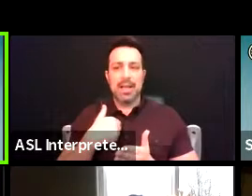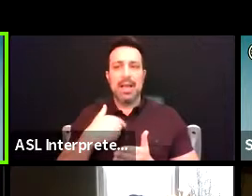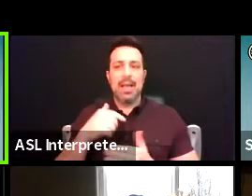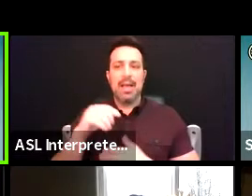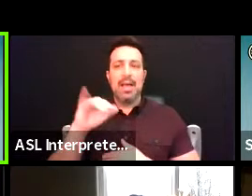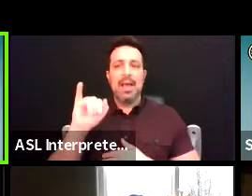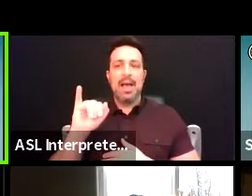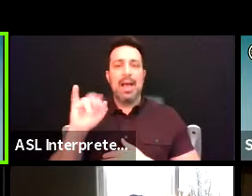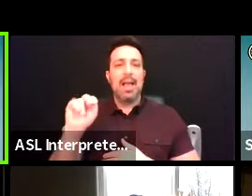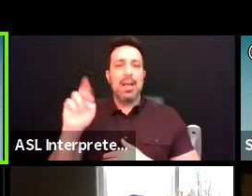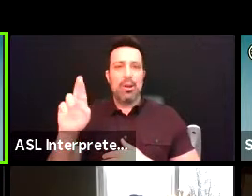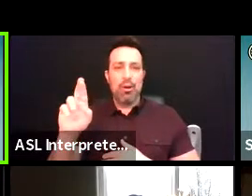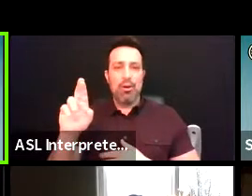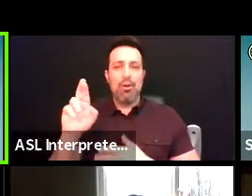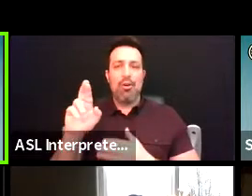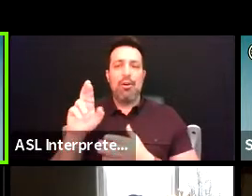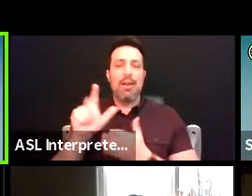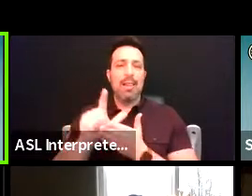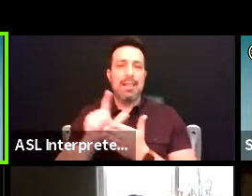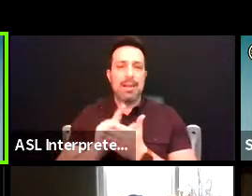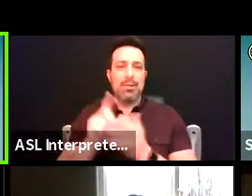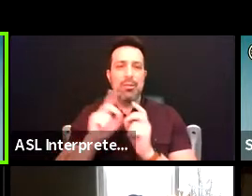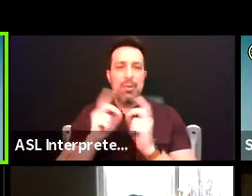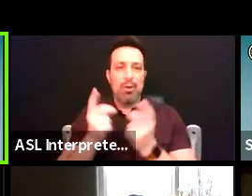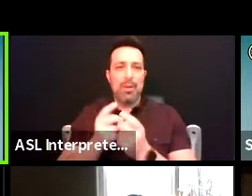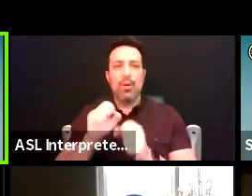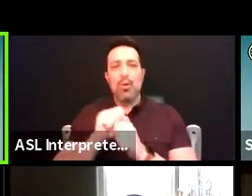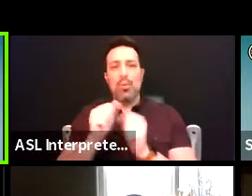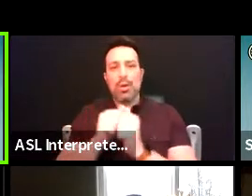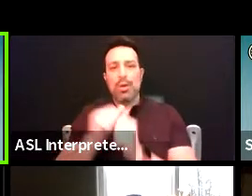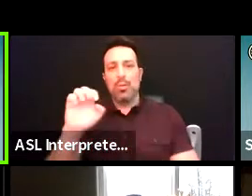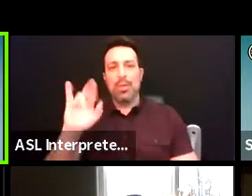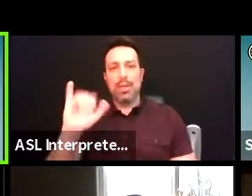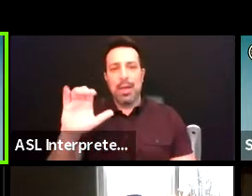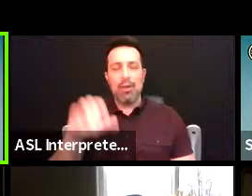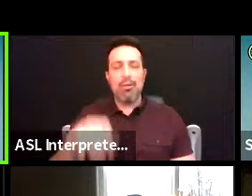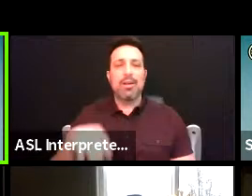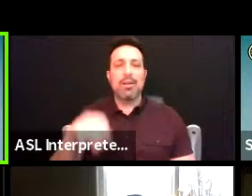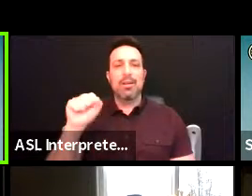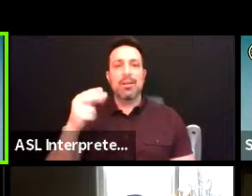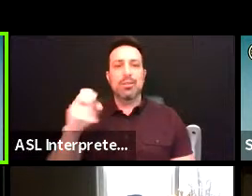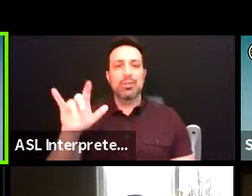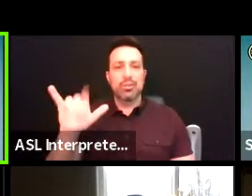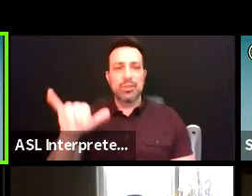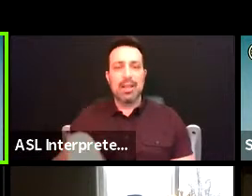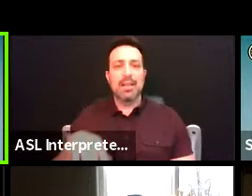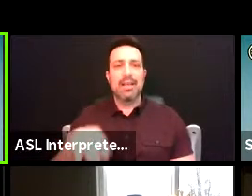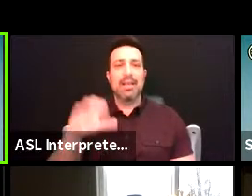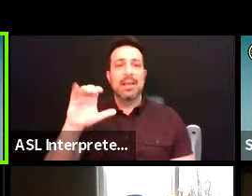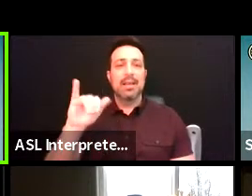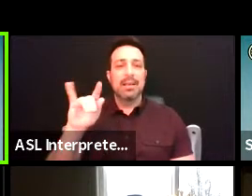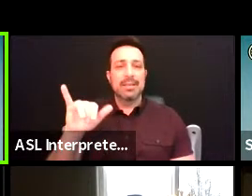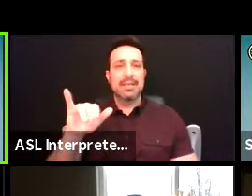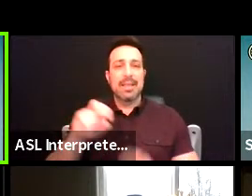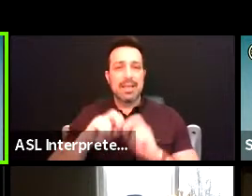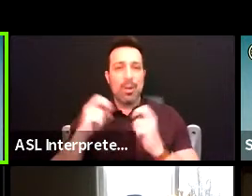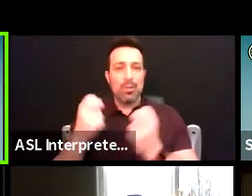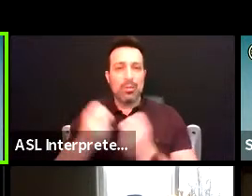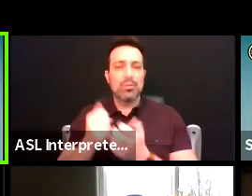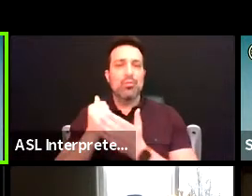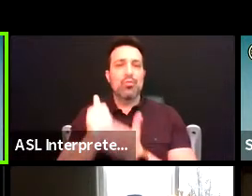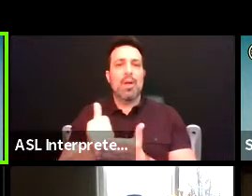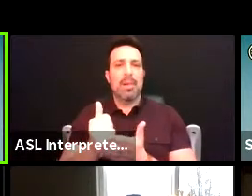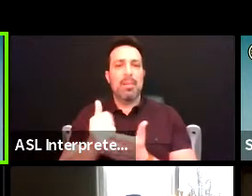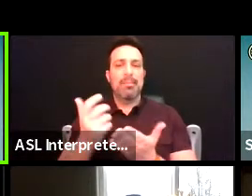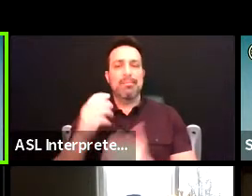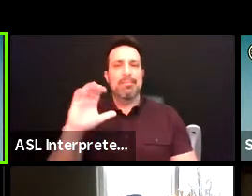our legal department have been working with Eric and Shelly and city council to help get